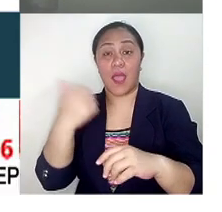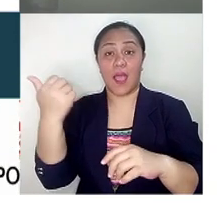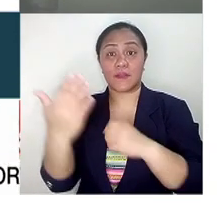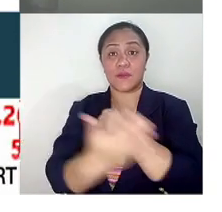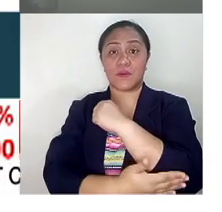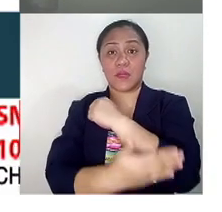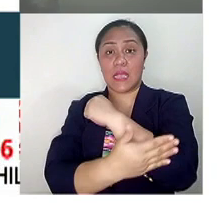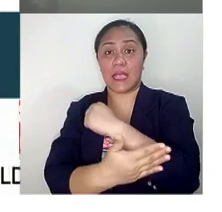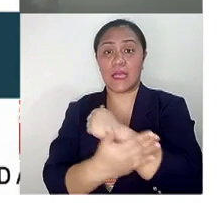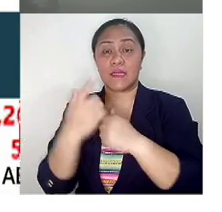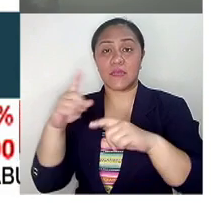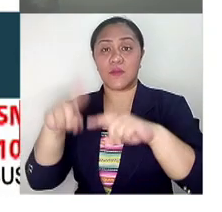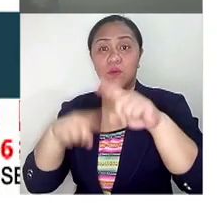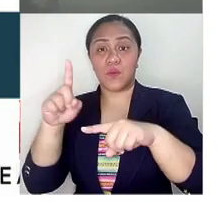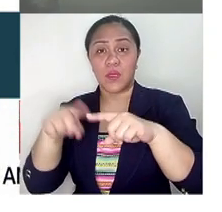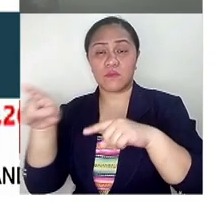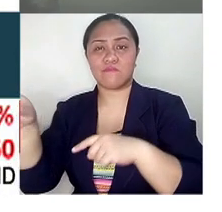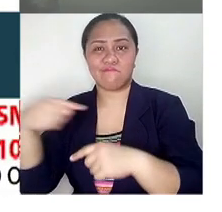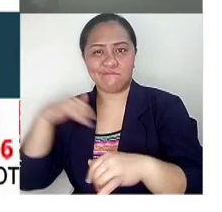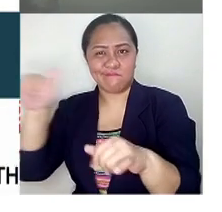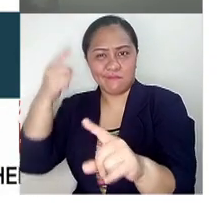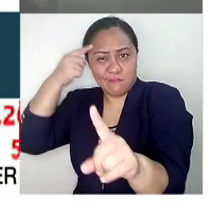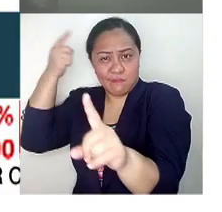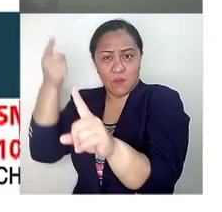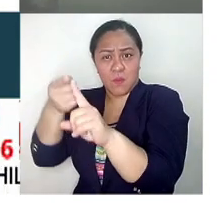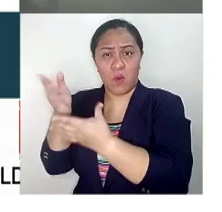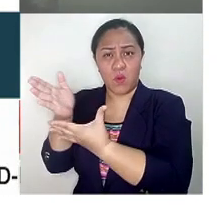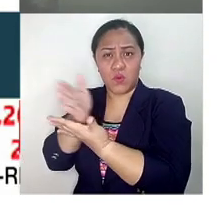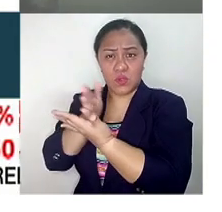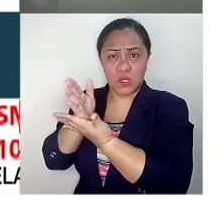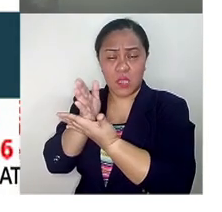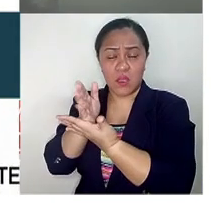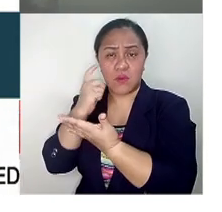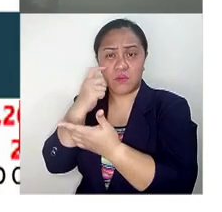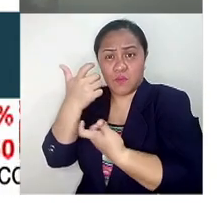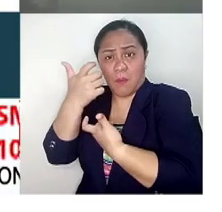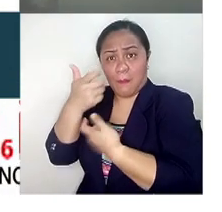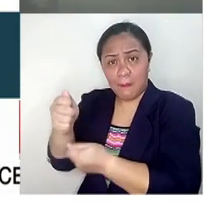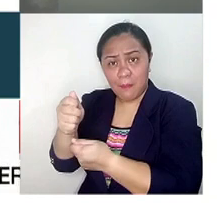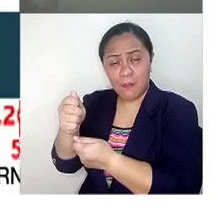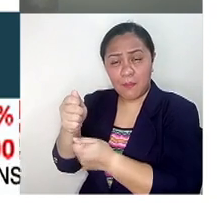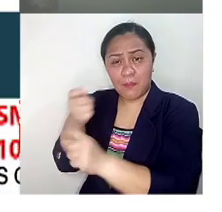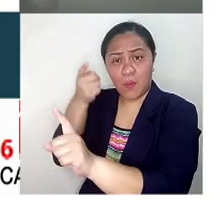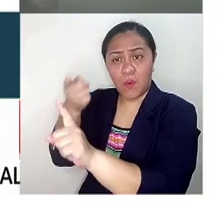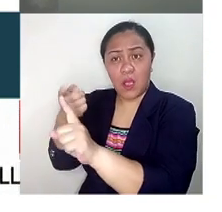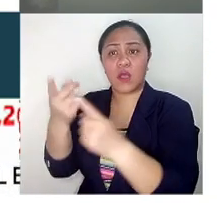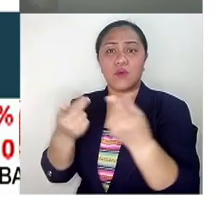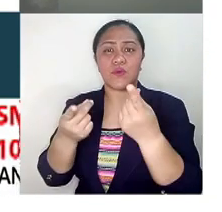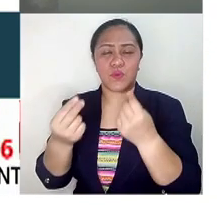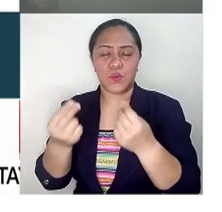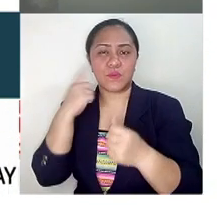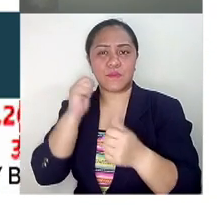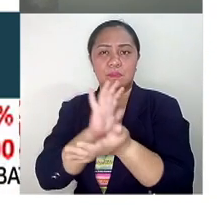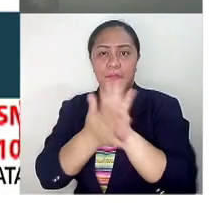same or similar interests, no? And we do share interests with other countries in this regard. We should actually be continuing